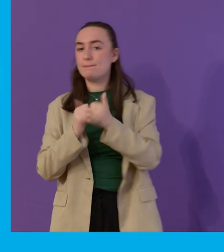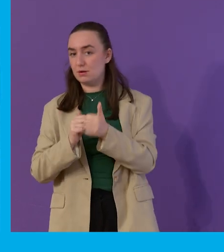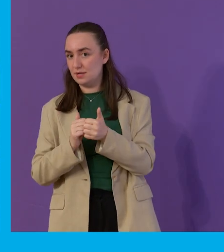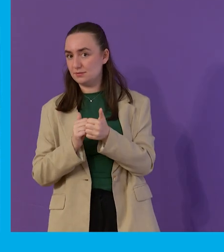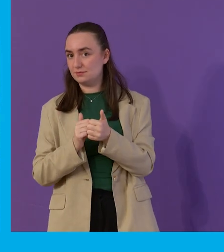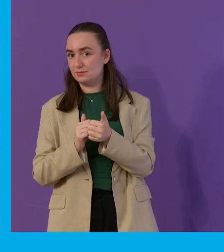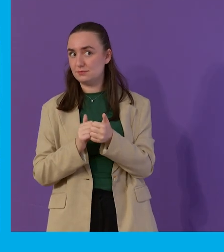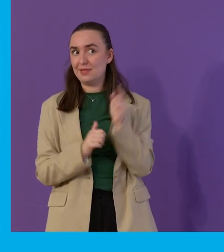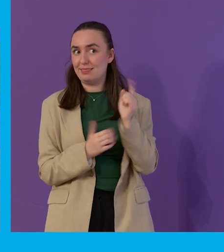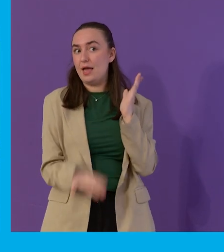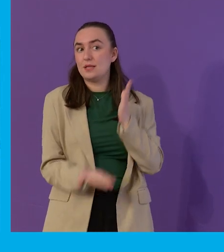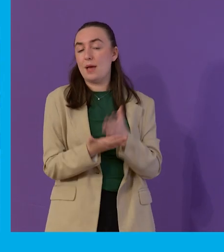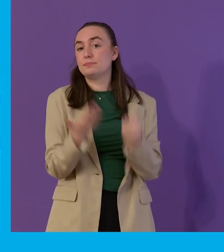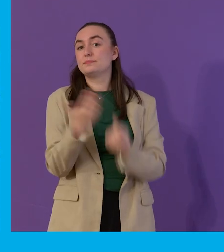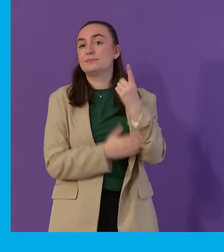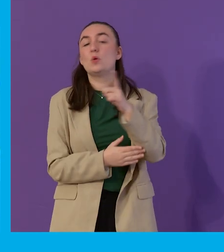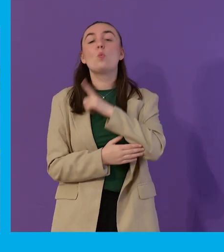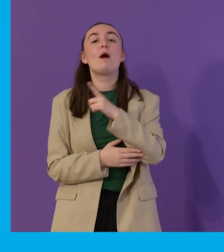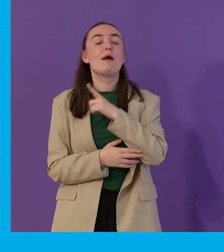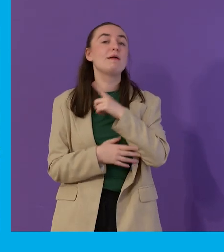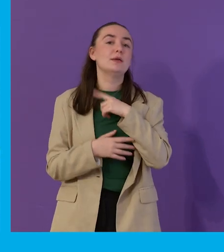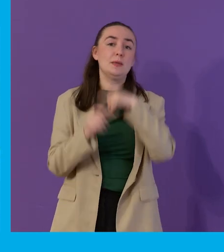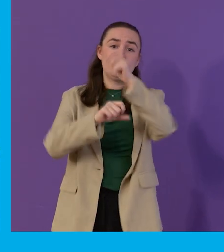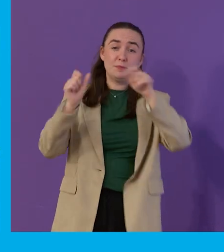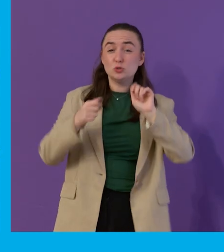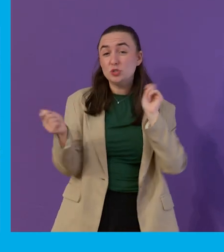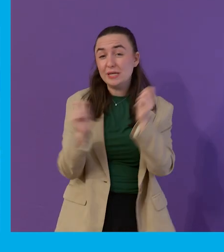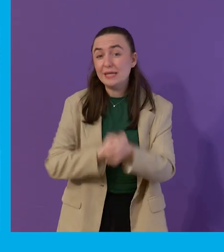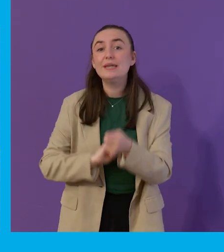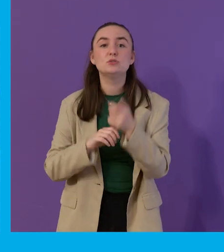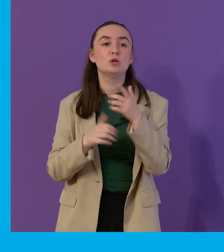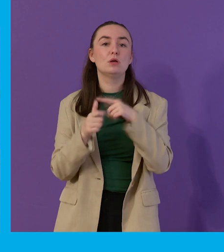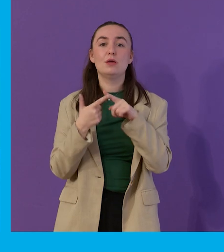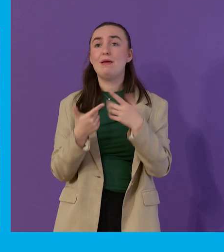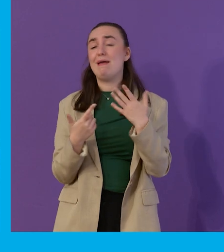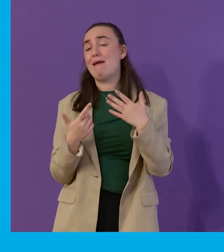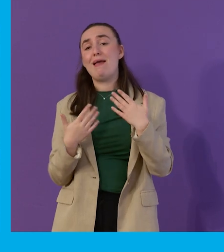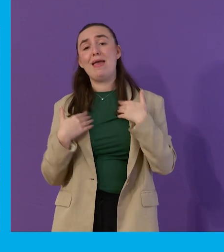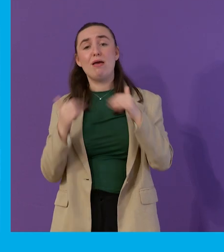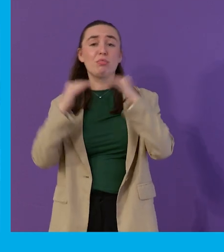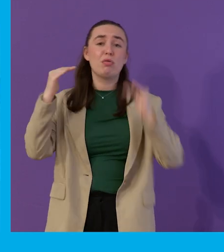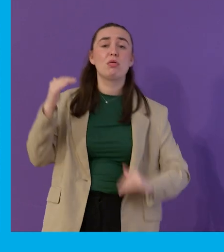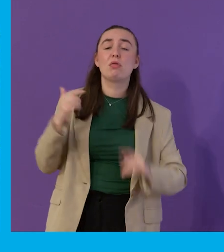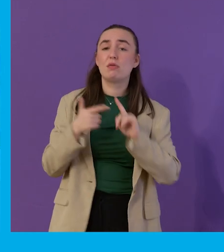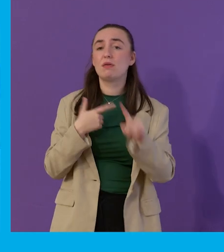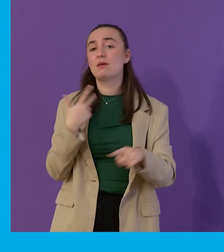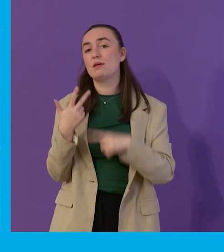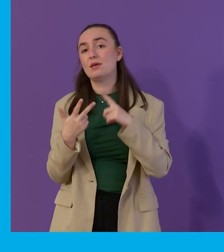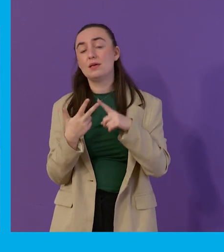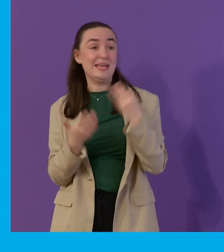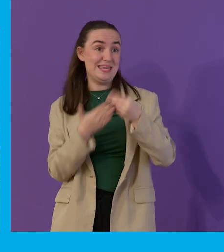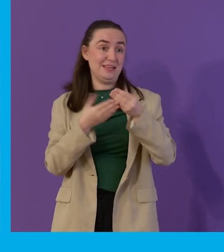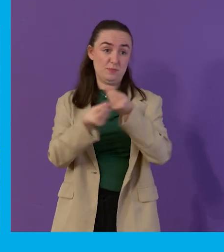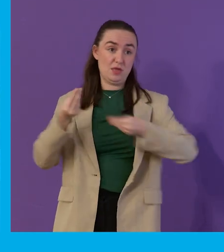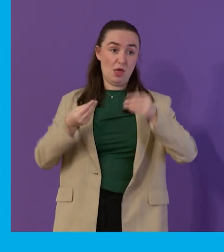And that is a consequence of demographic change. It's a consequence of health inequalities. It's a consequence of changing economic